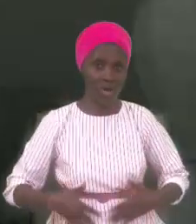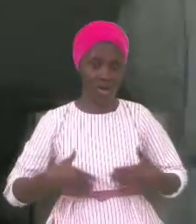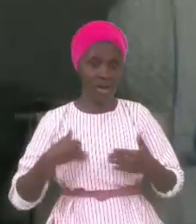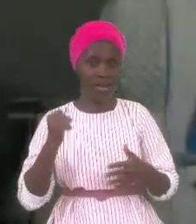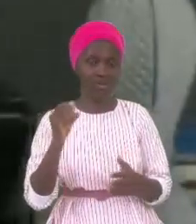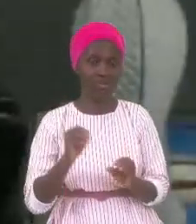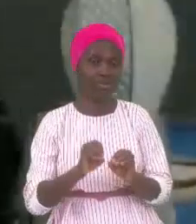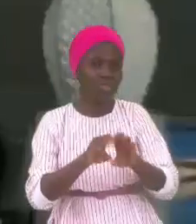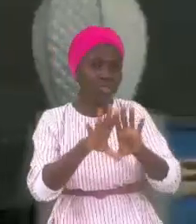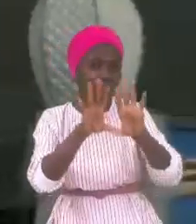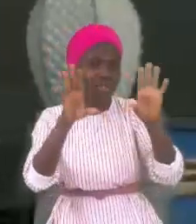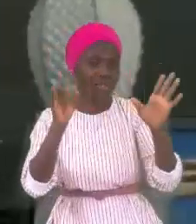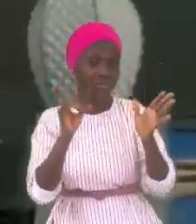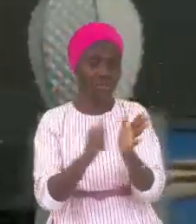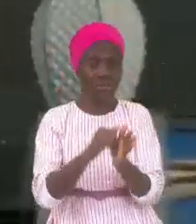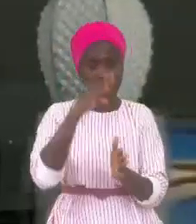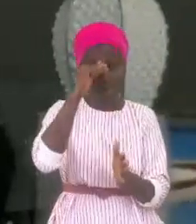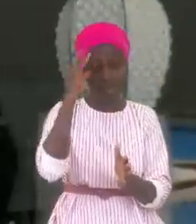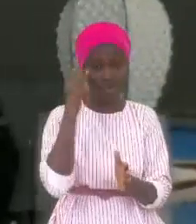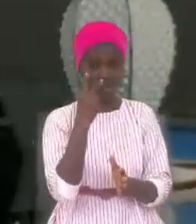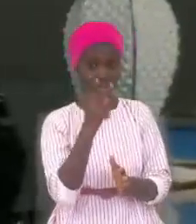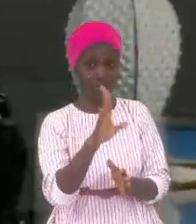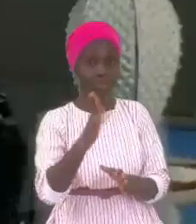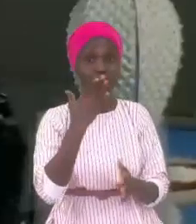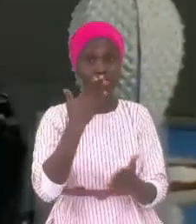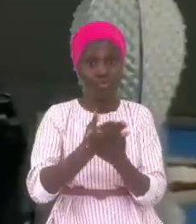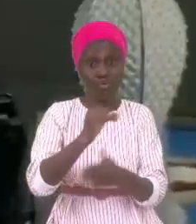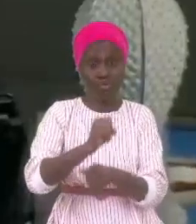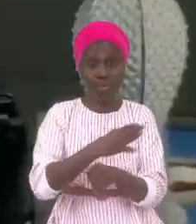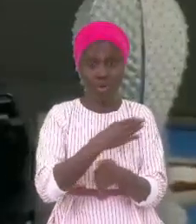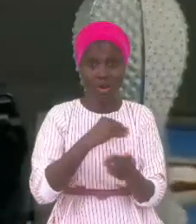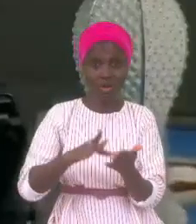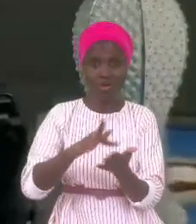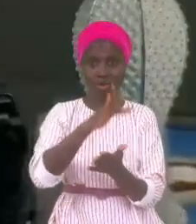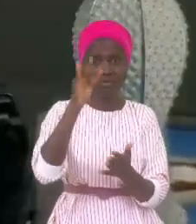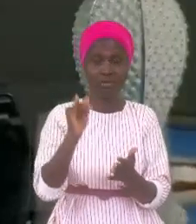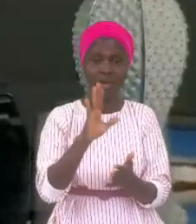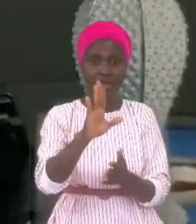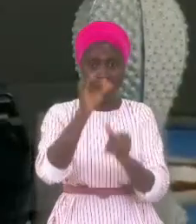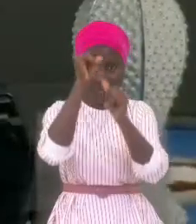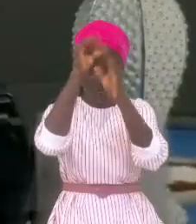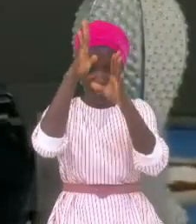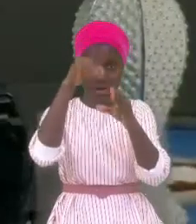and glorify your Father who is in heaven. Now, the church is a flock.